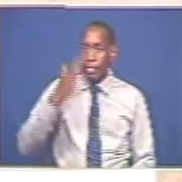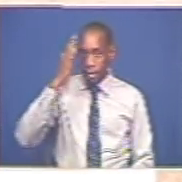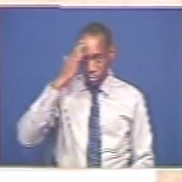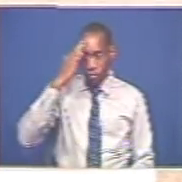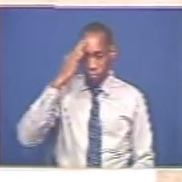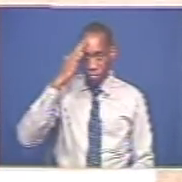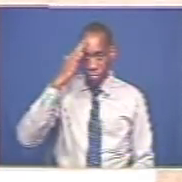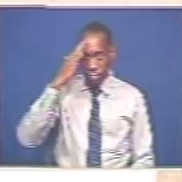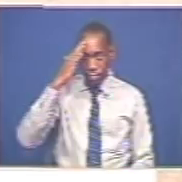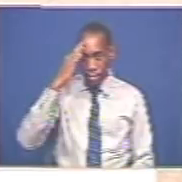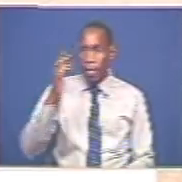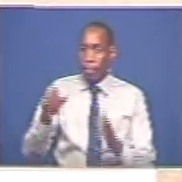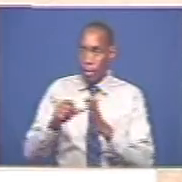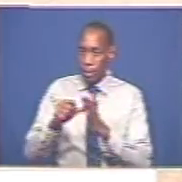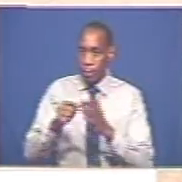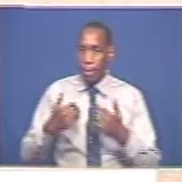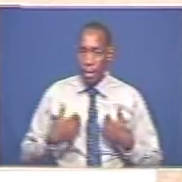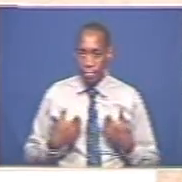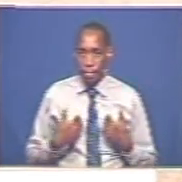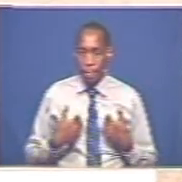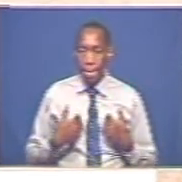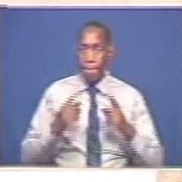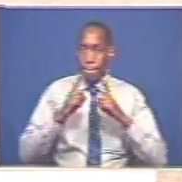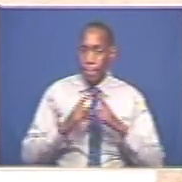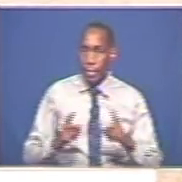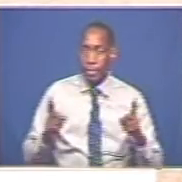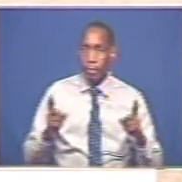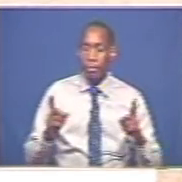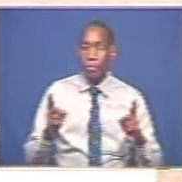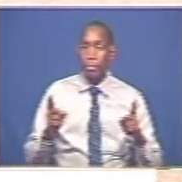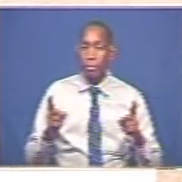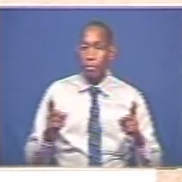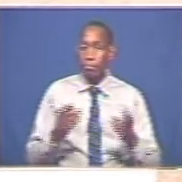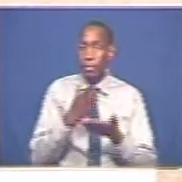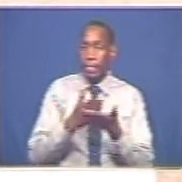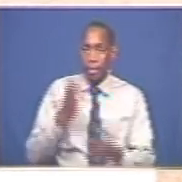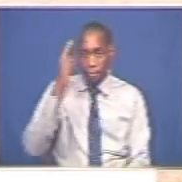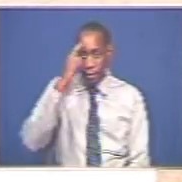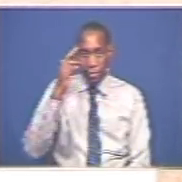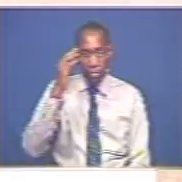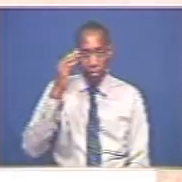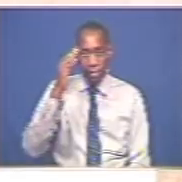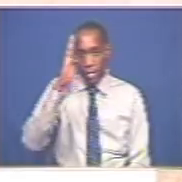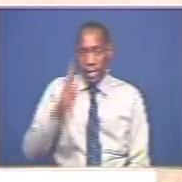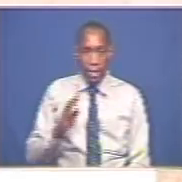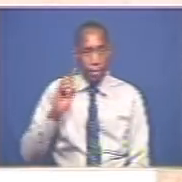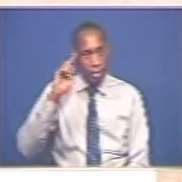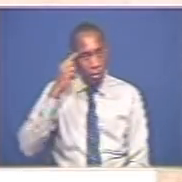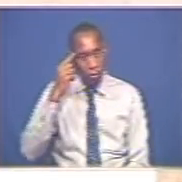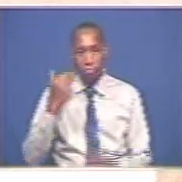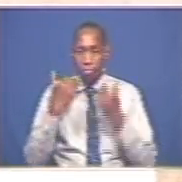enjoying this. This is a problem. Yeah. Yeah. But for some reason, I never thought this is depression. I just